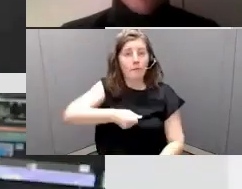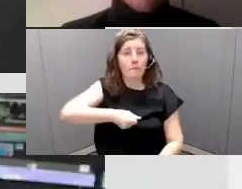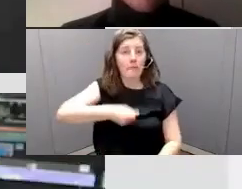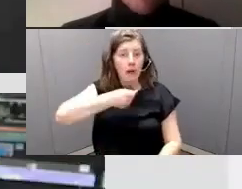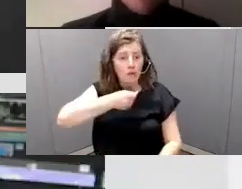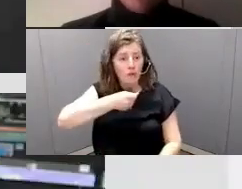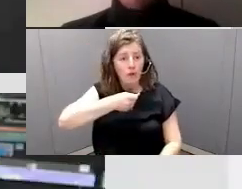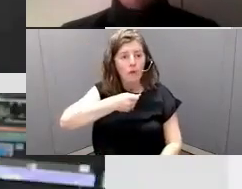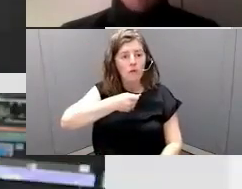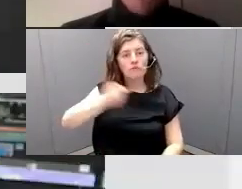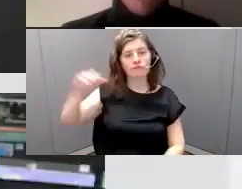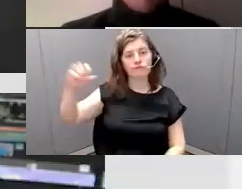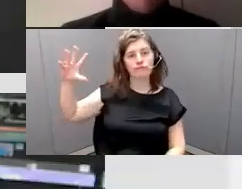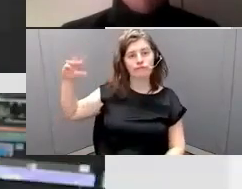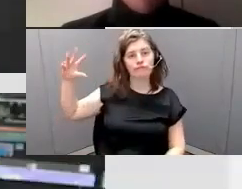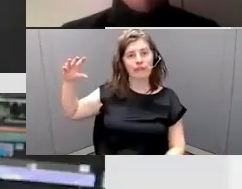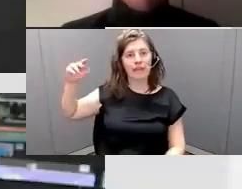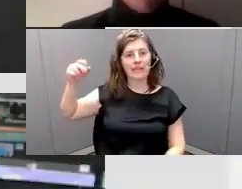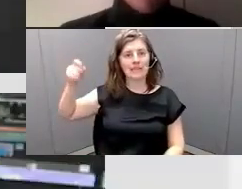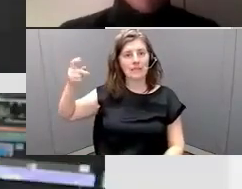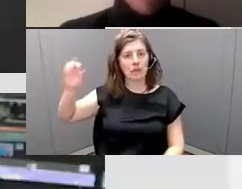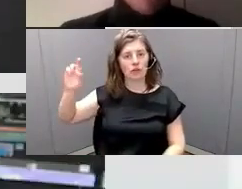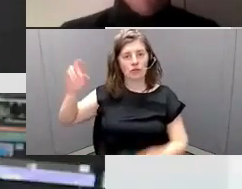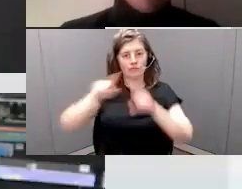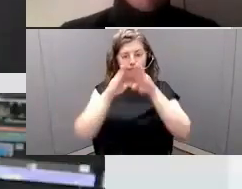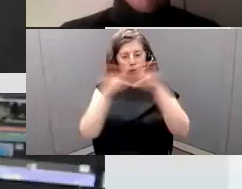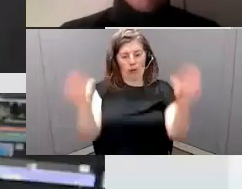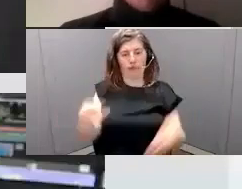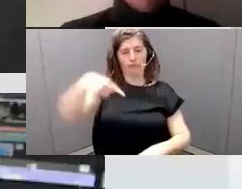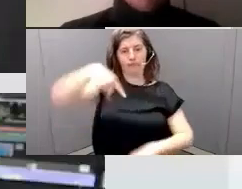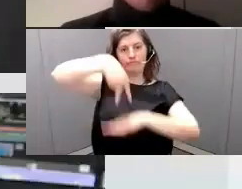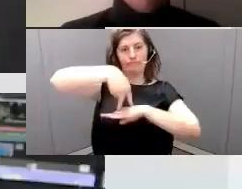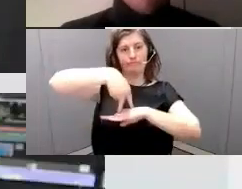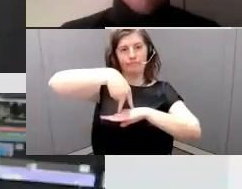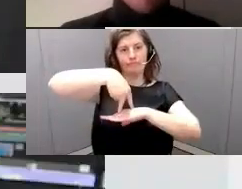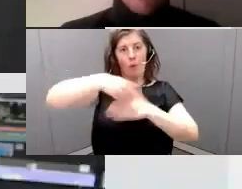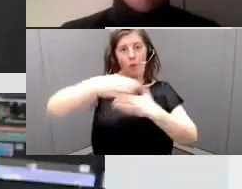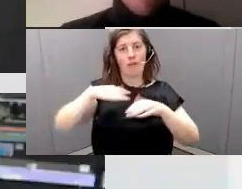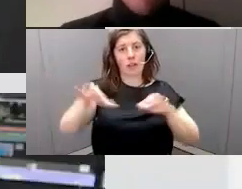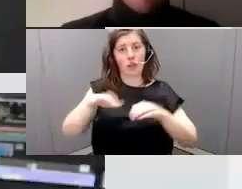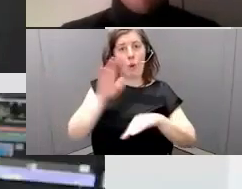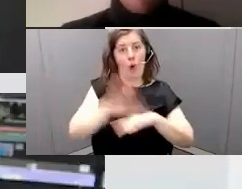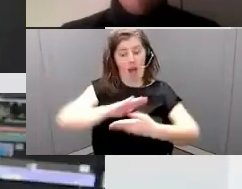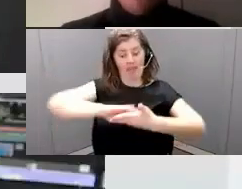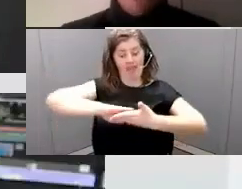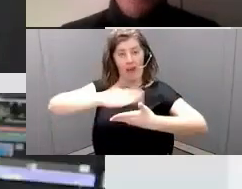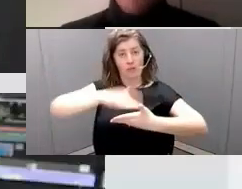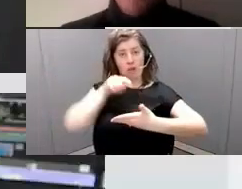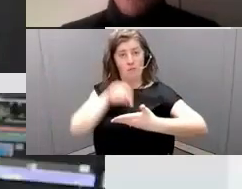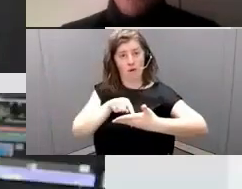a loudspeaker, at a podium, and anything they do on the laptop will be mirrored up on the big